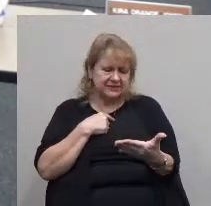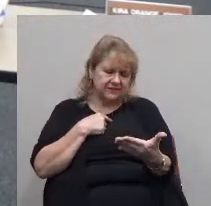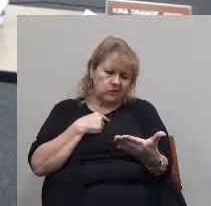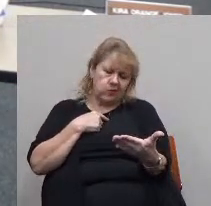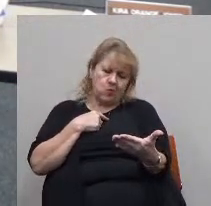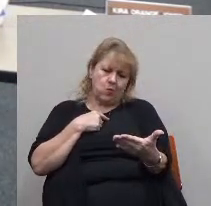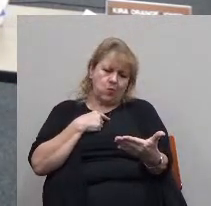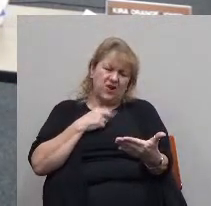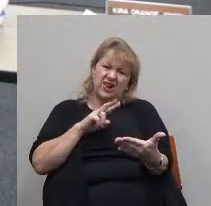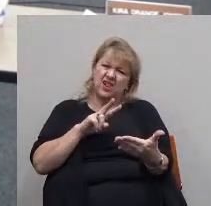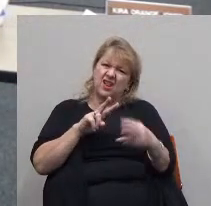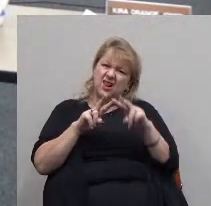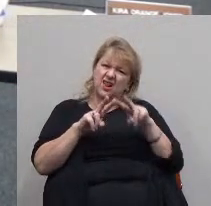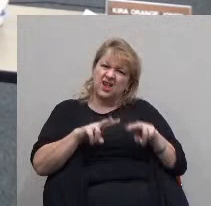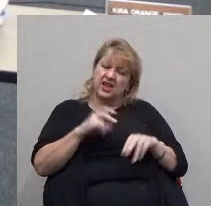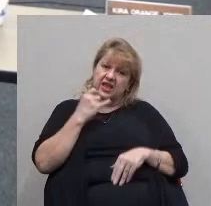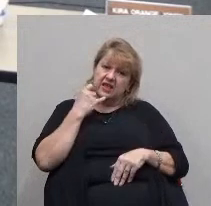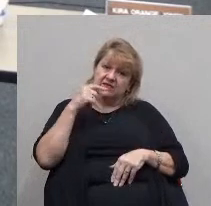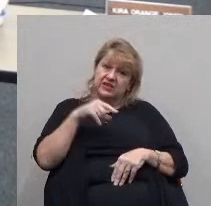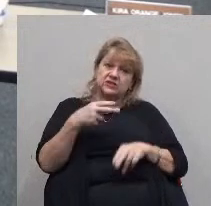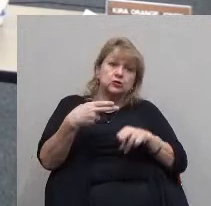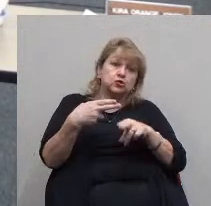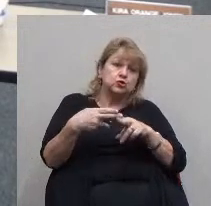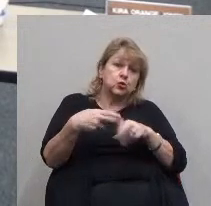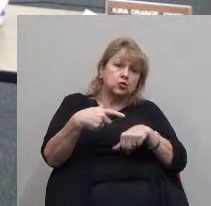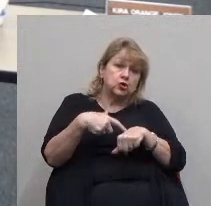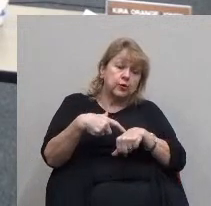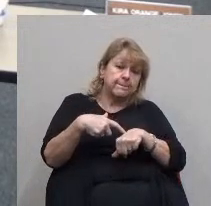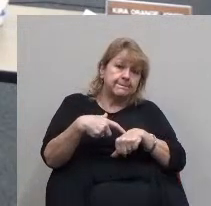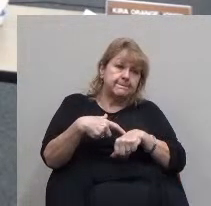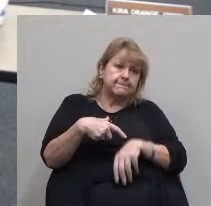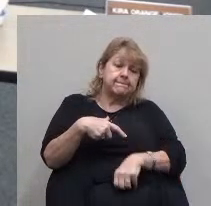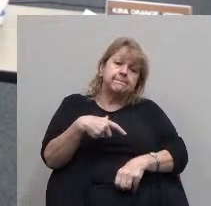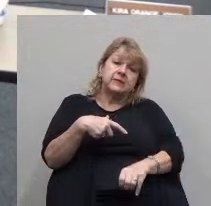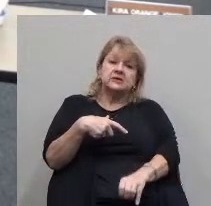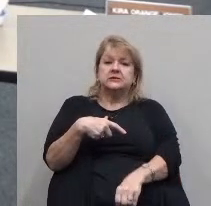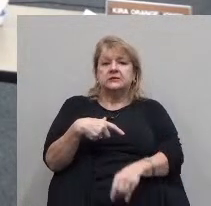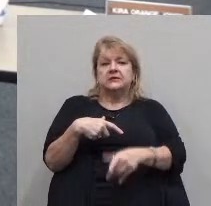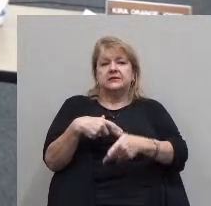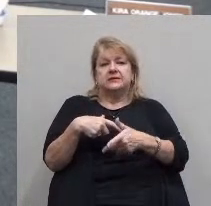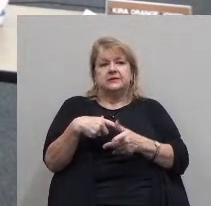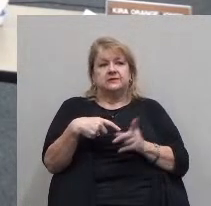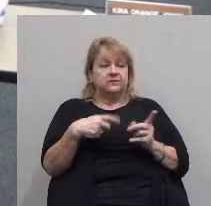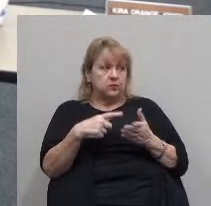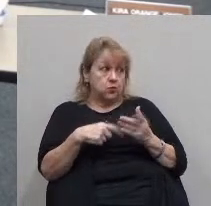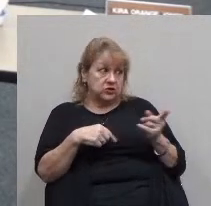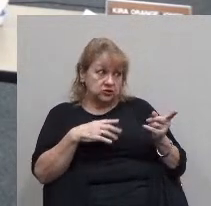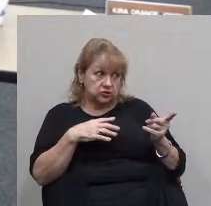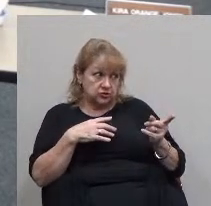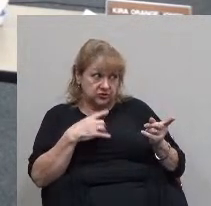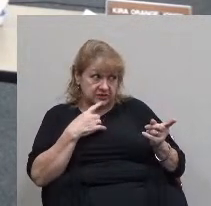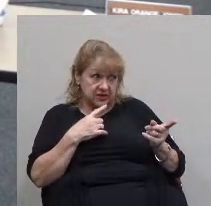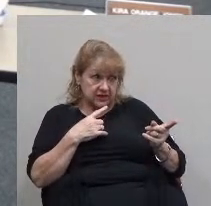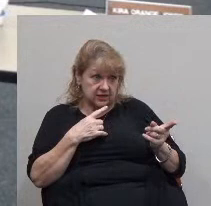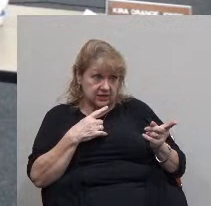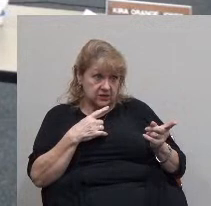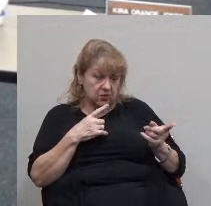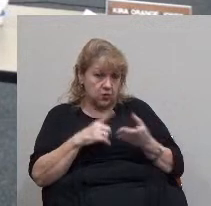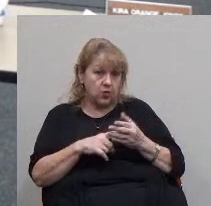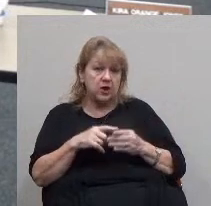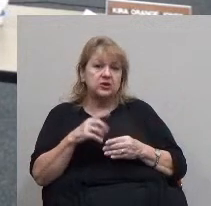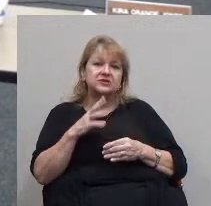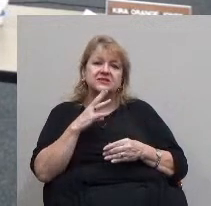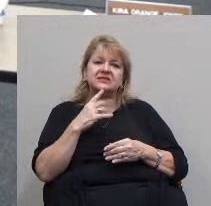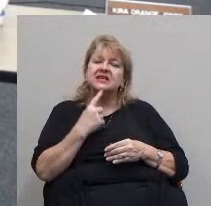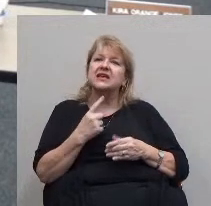if this is a short-term measure, I mean, Superintendent Brumley, you're talking about it as another tool